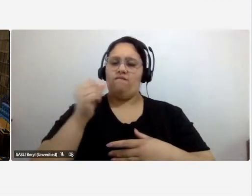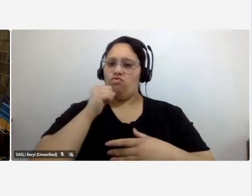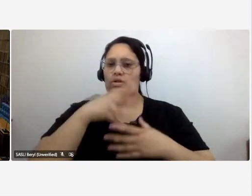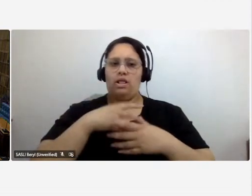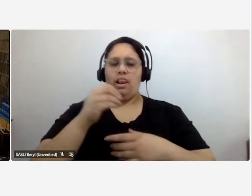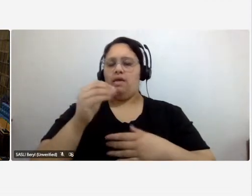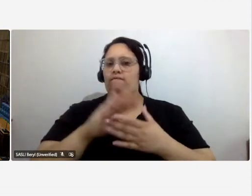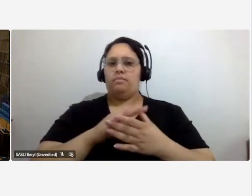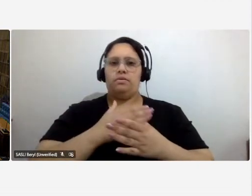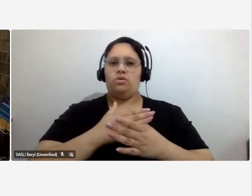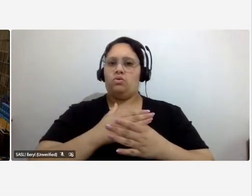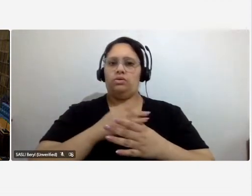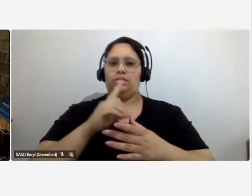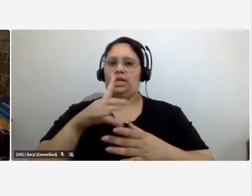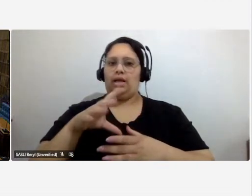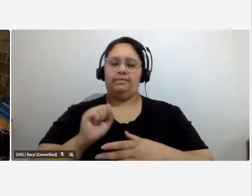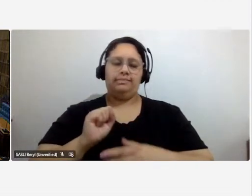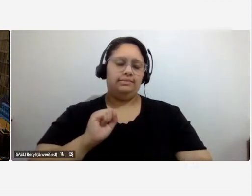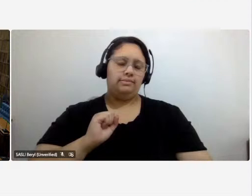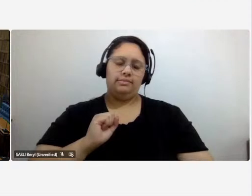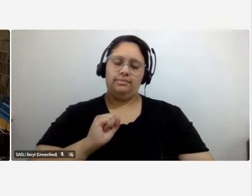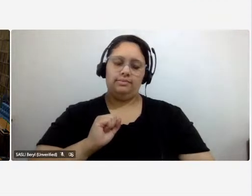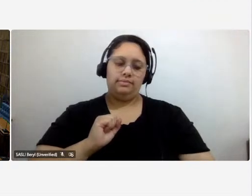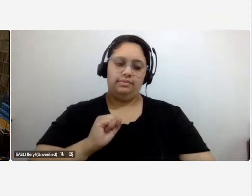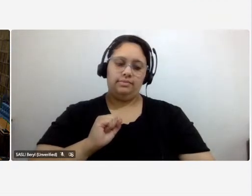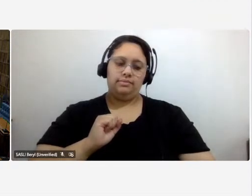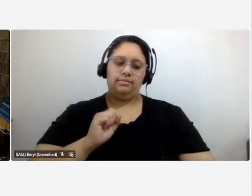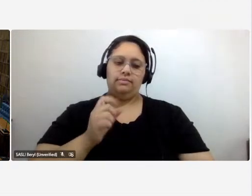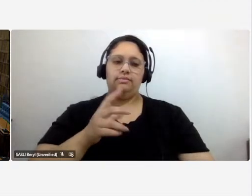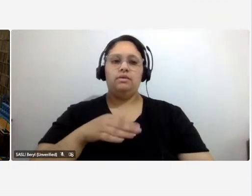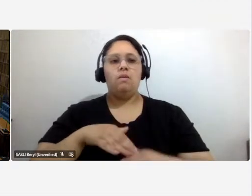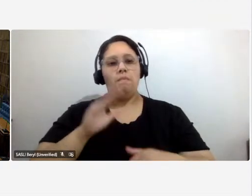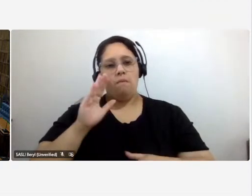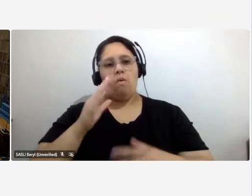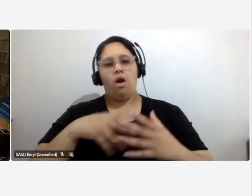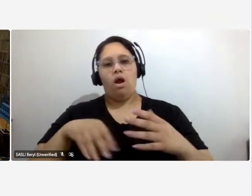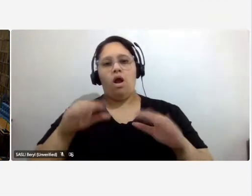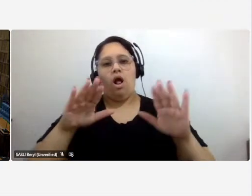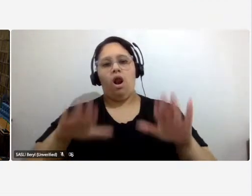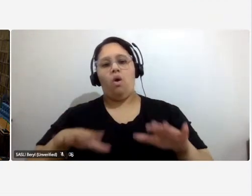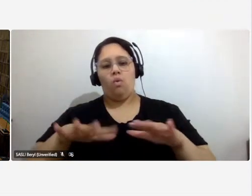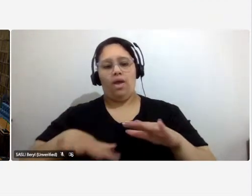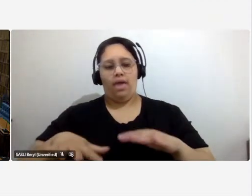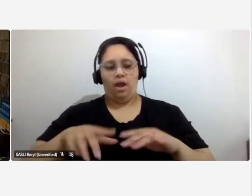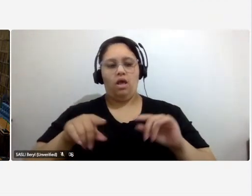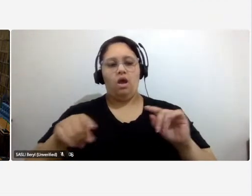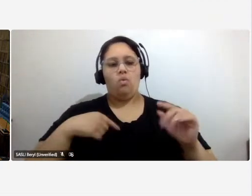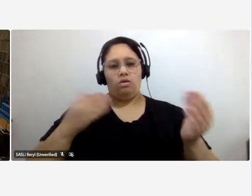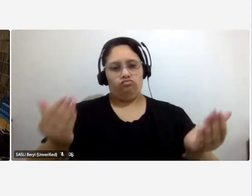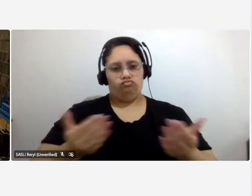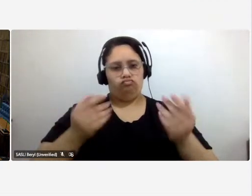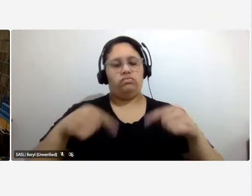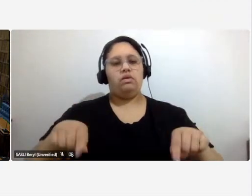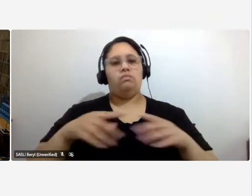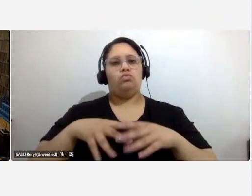left because of DCAS. There are more of them in the lower areas. We encourage them to leave